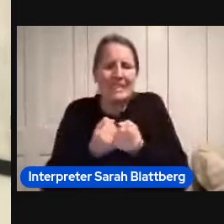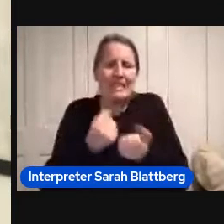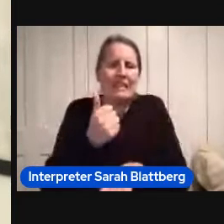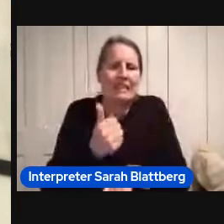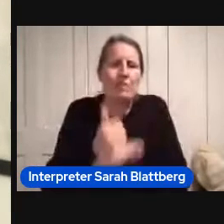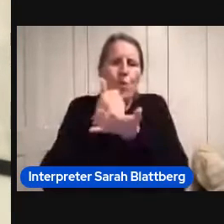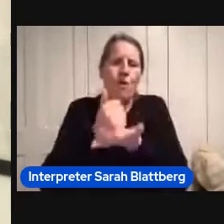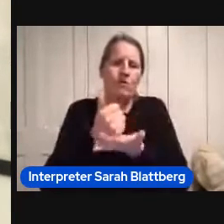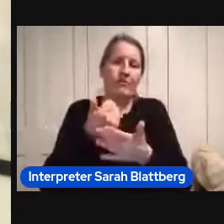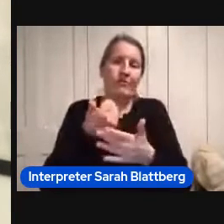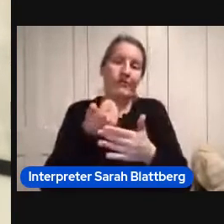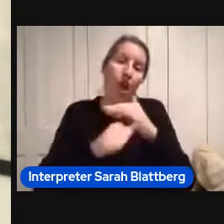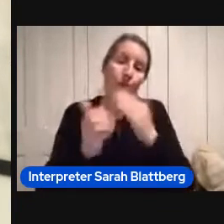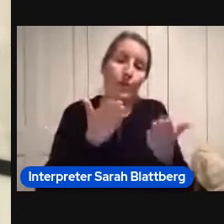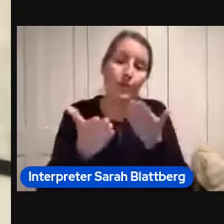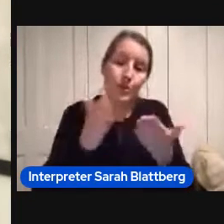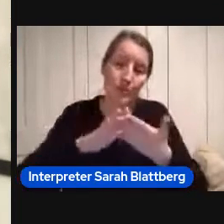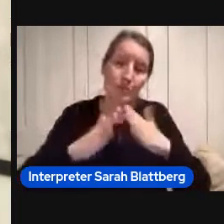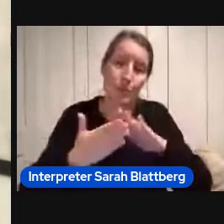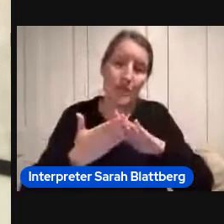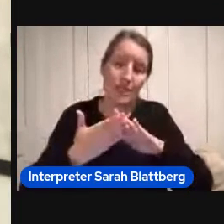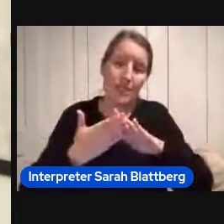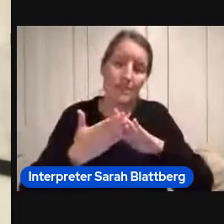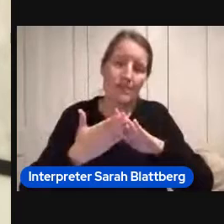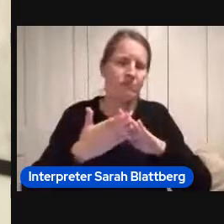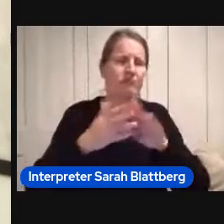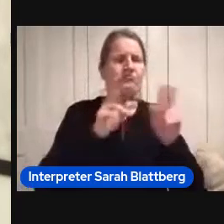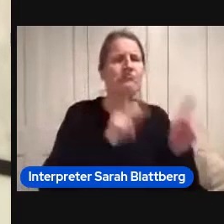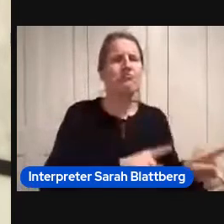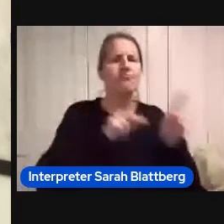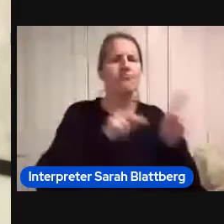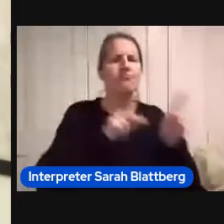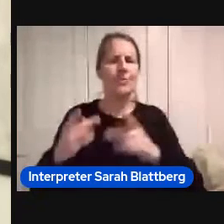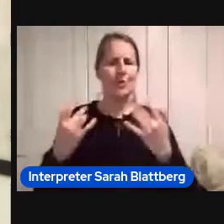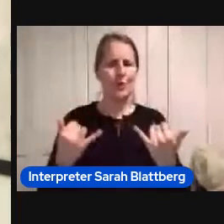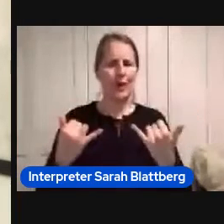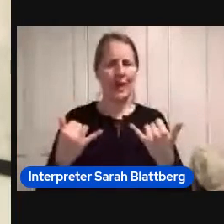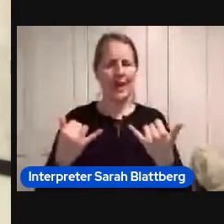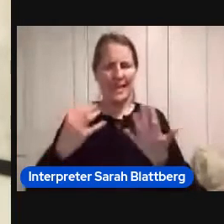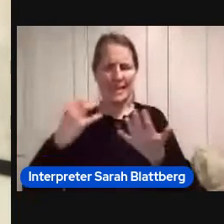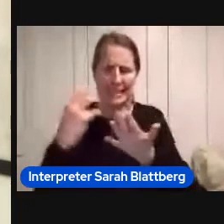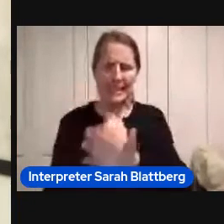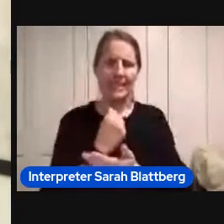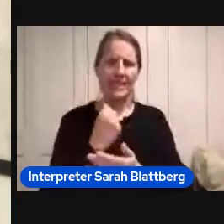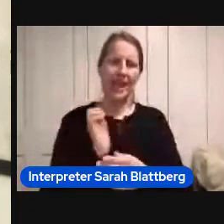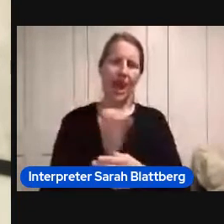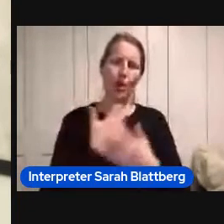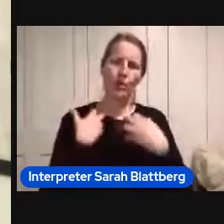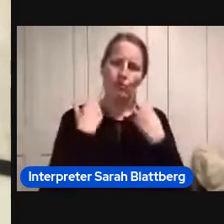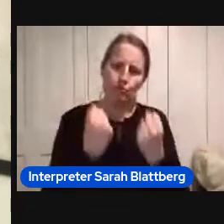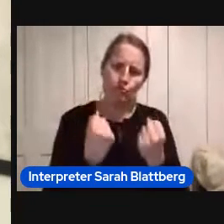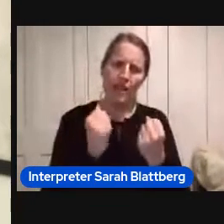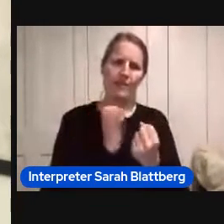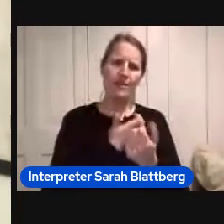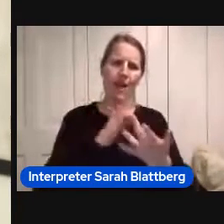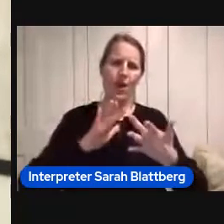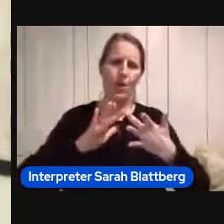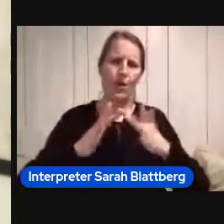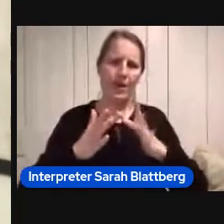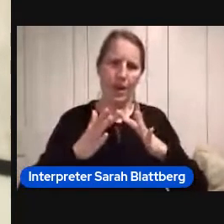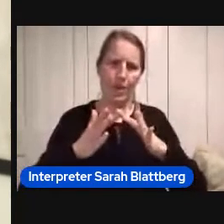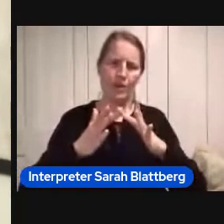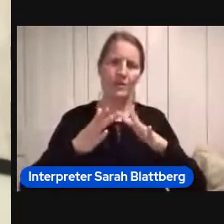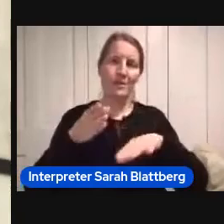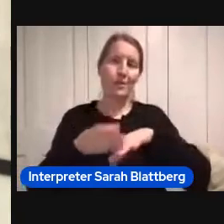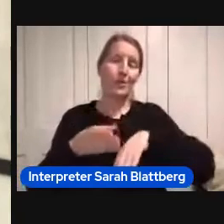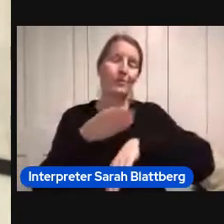many different times. And today we see it as our responsibility to leverage our strengths and networks to advance justice,